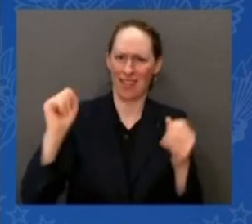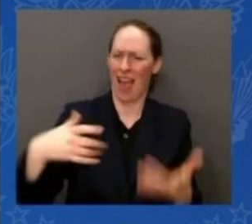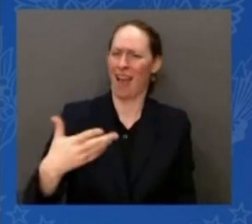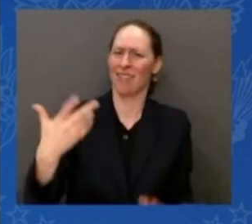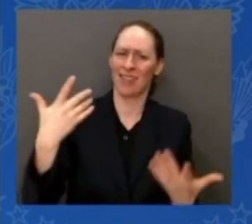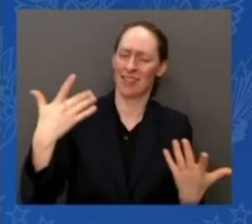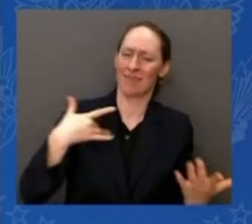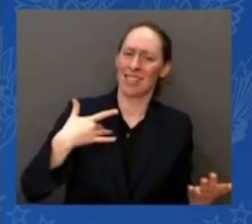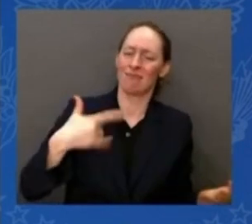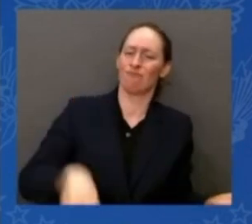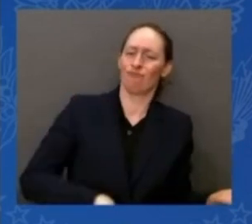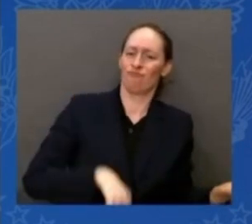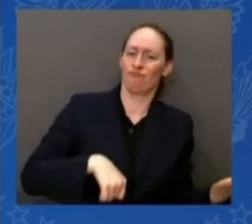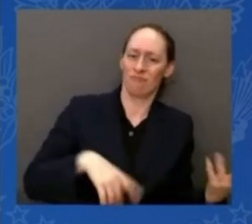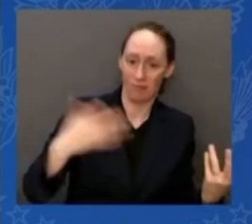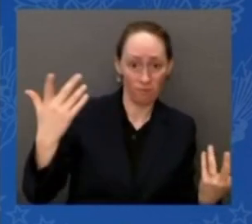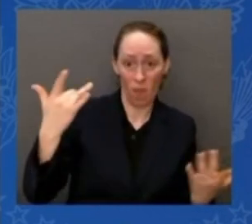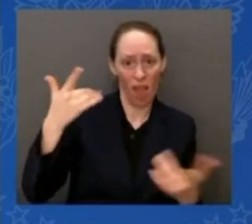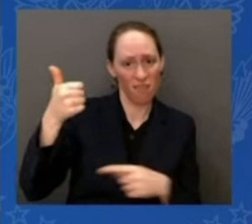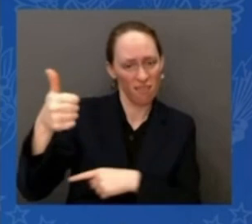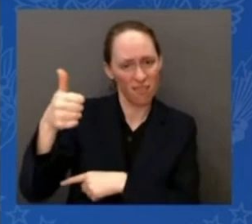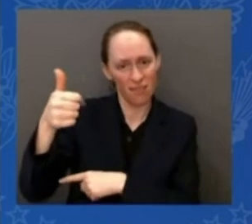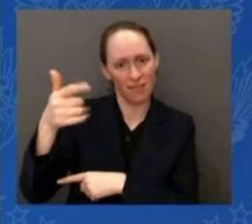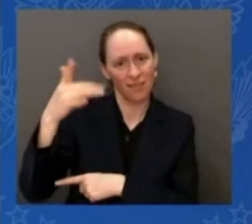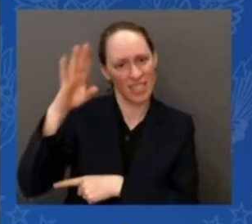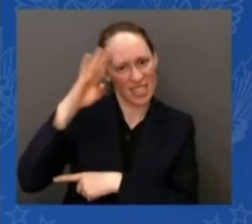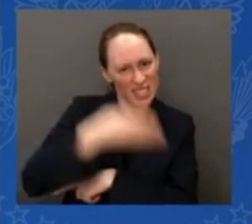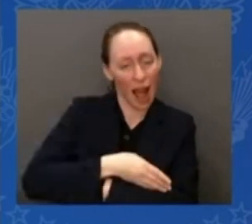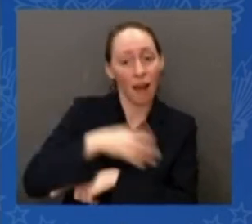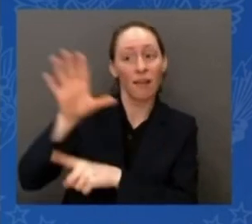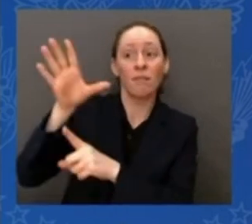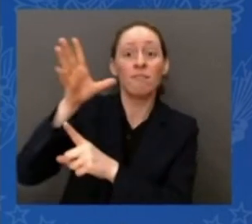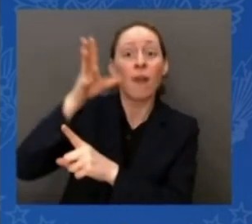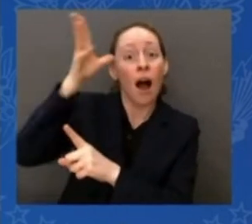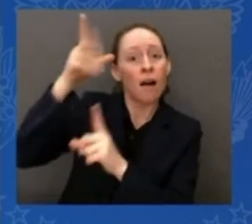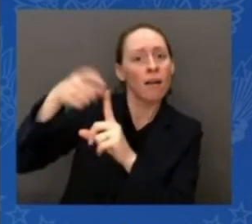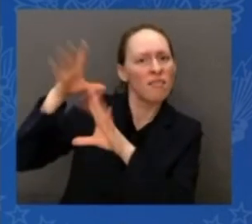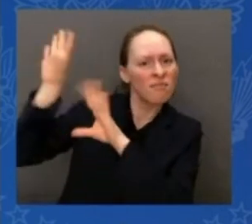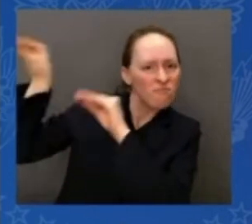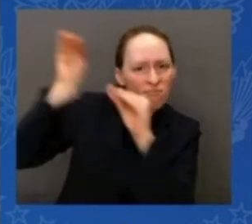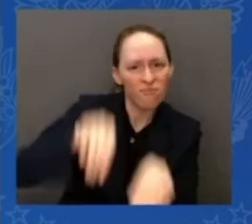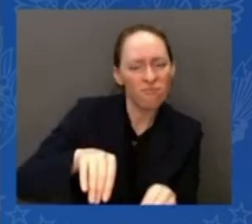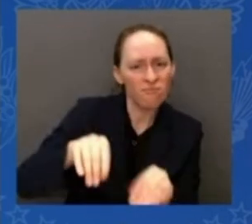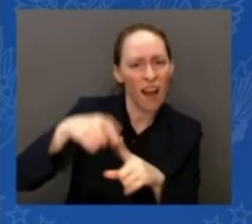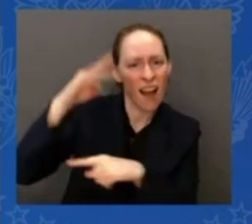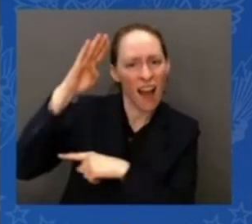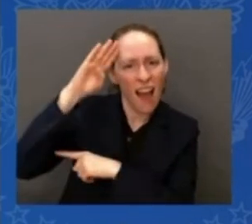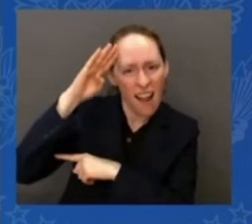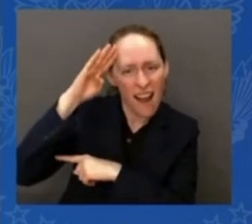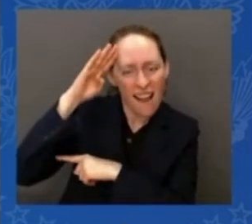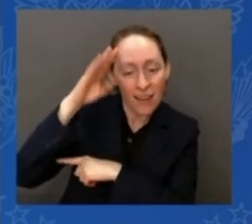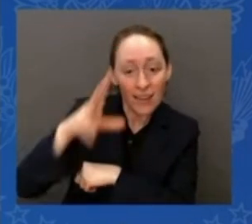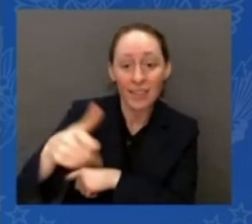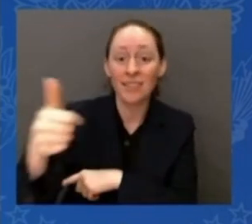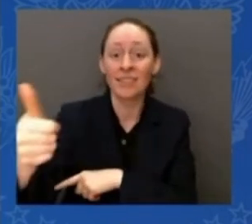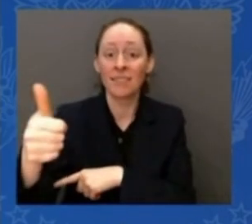the last 2 years Secretary of Labor, and I assume he knows something about hockey.